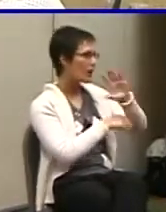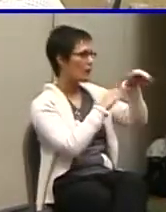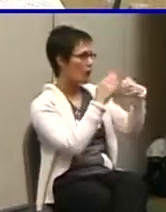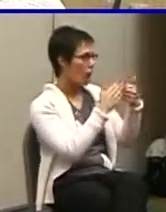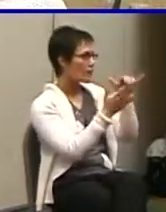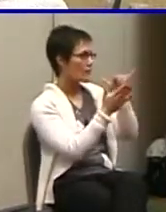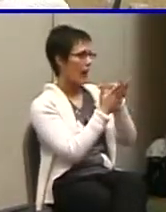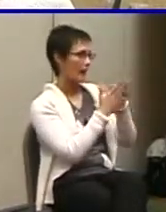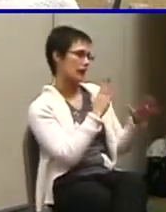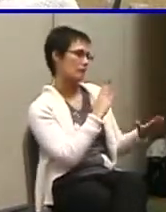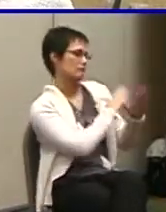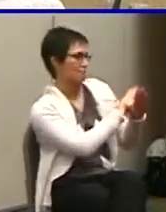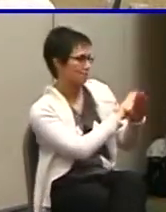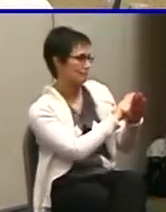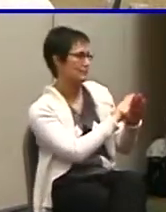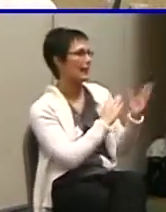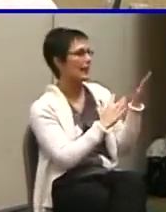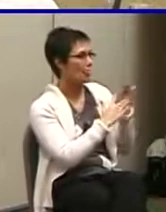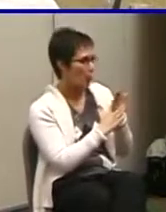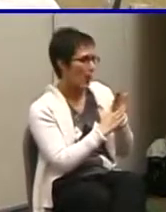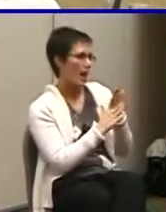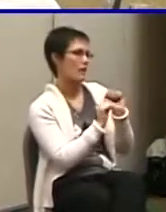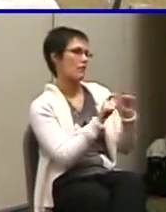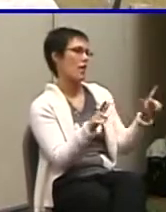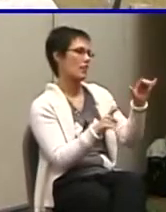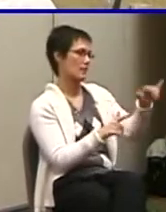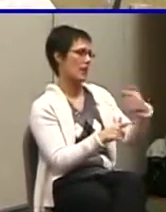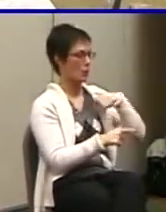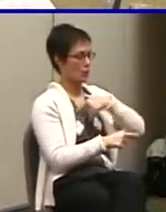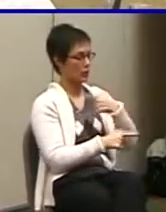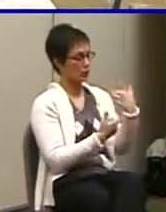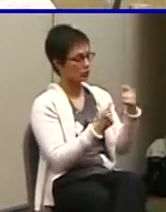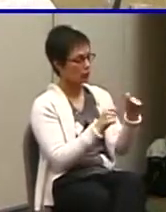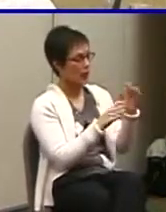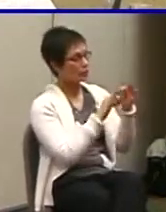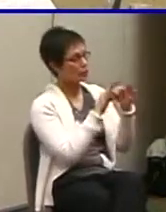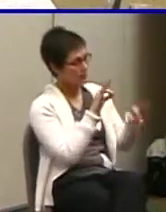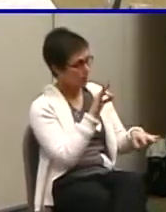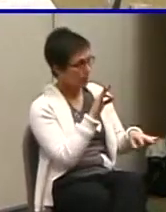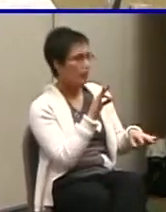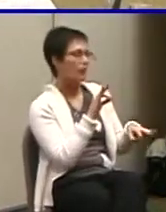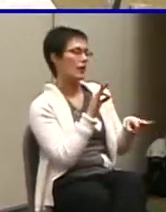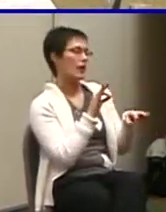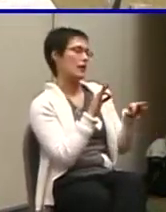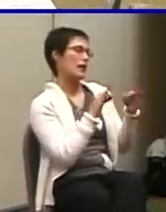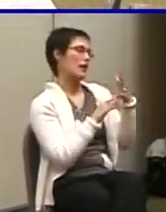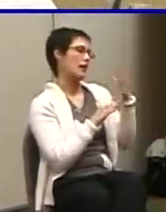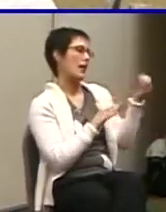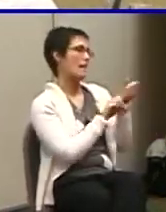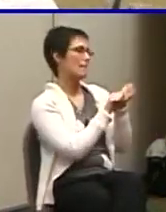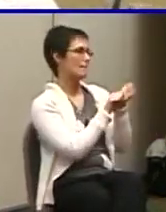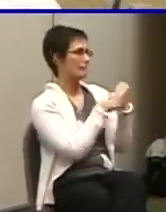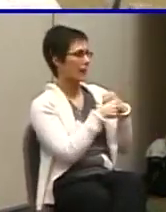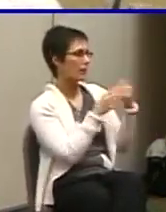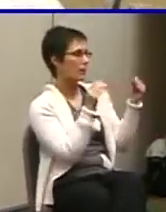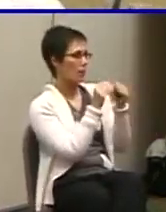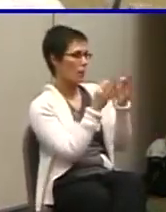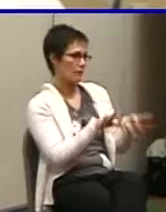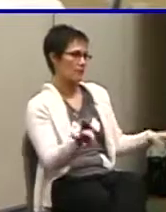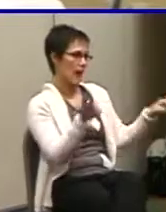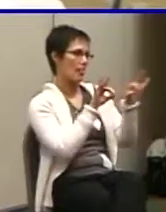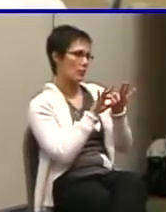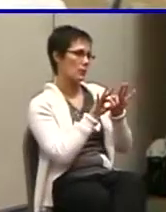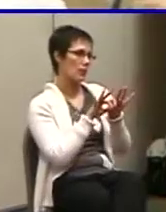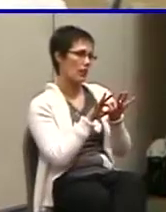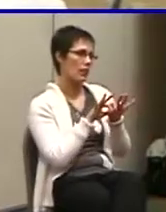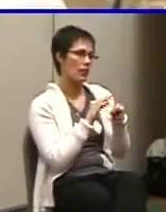trying. What we're trying to do is simplify it as much as possible, but to be valuable, the tool to be as valuable as possible. Right. I